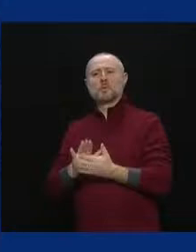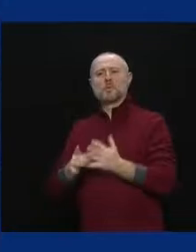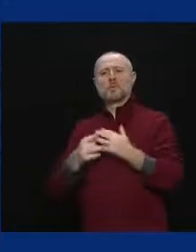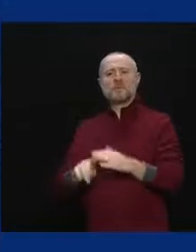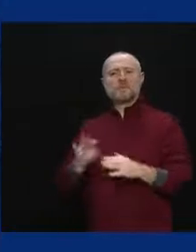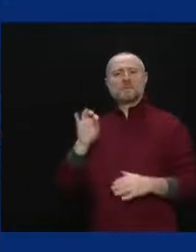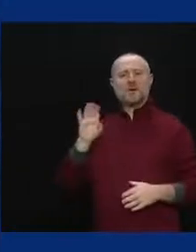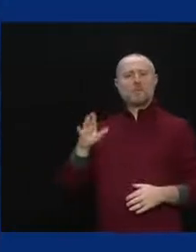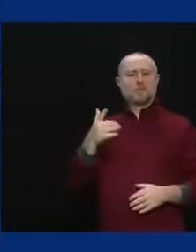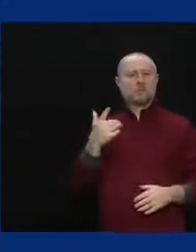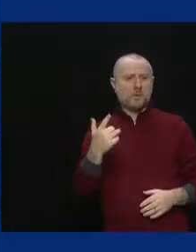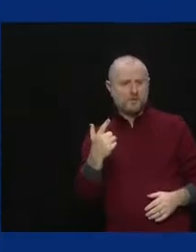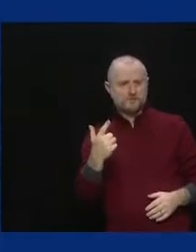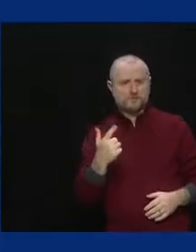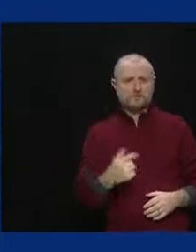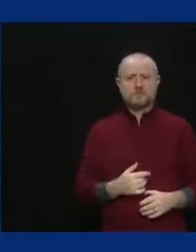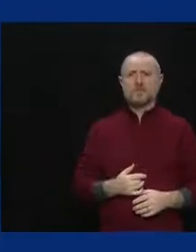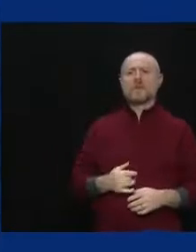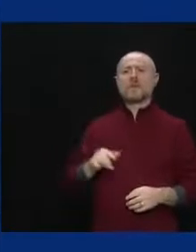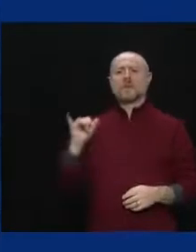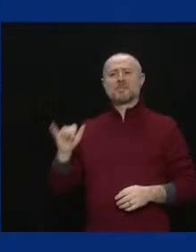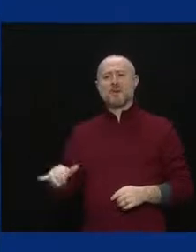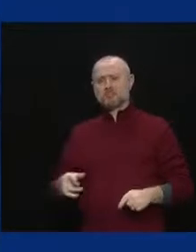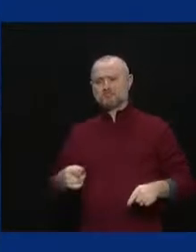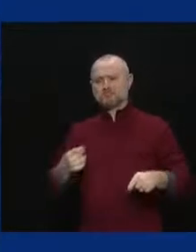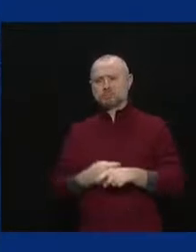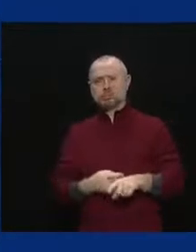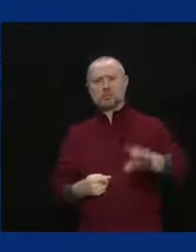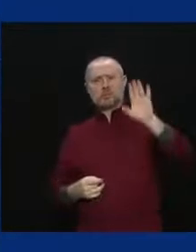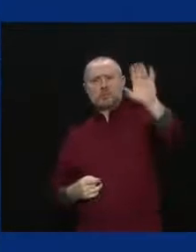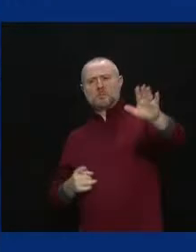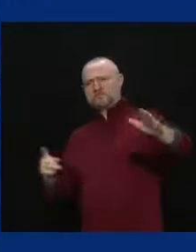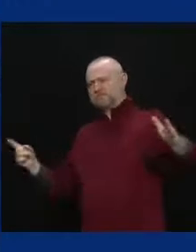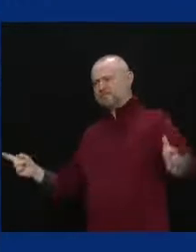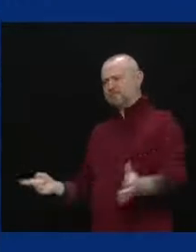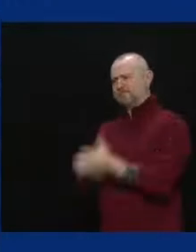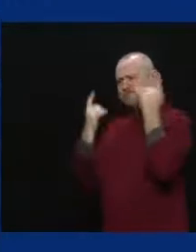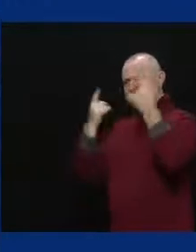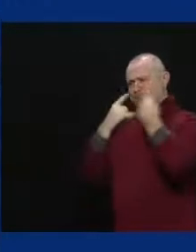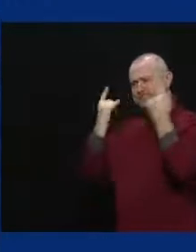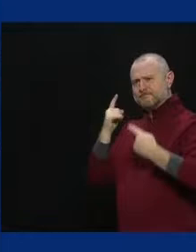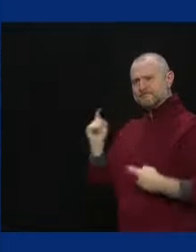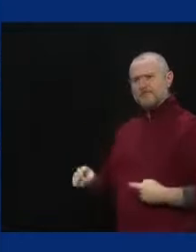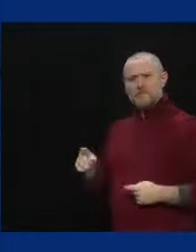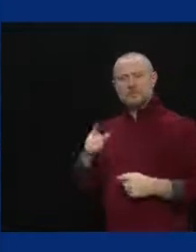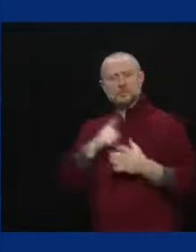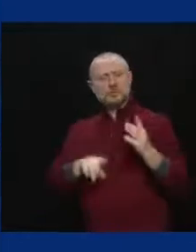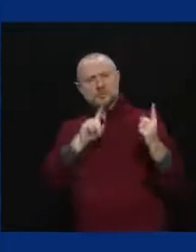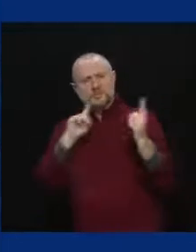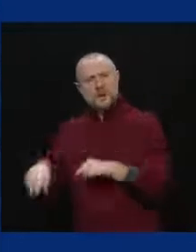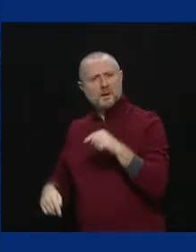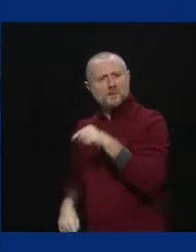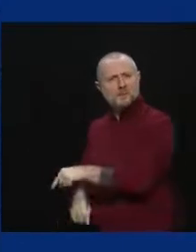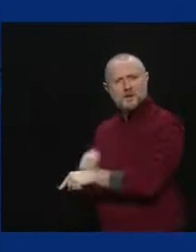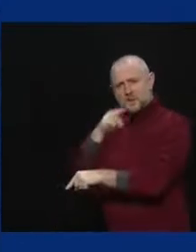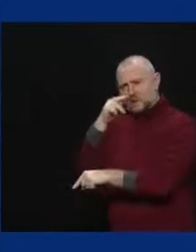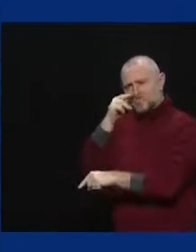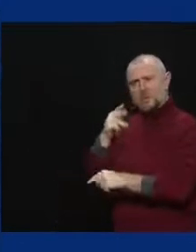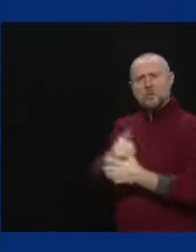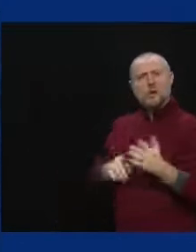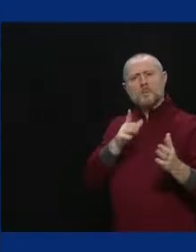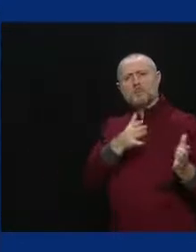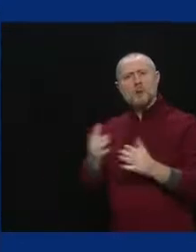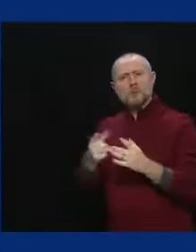21st. This is a direct contradiction of your statewide order. What is your reaction, and what do you plan to do about